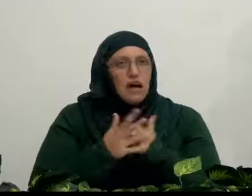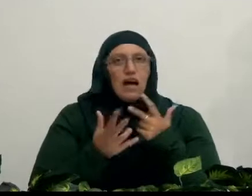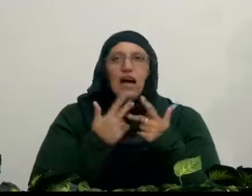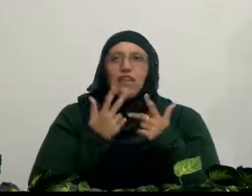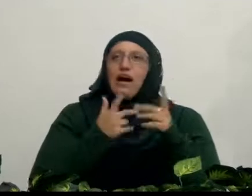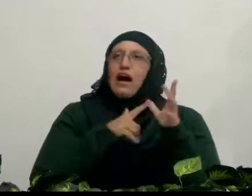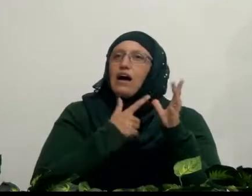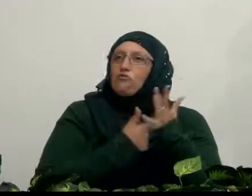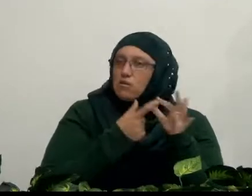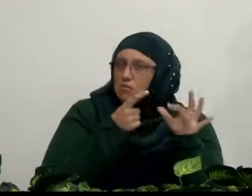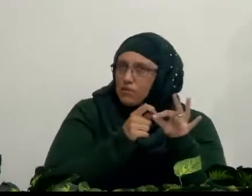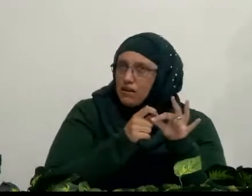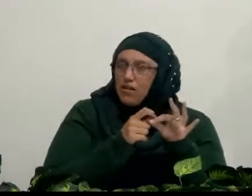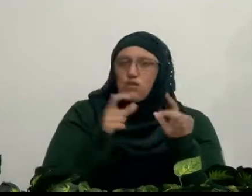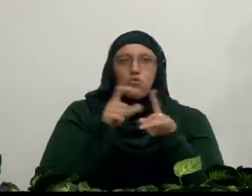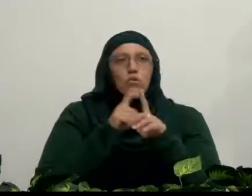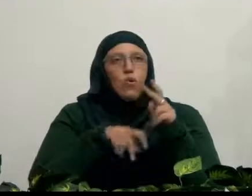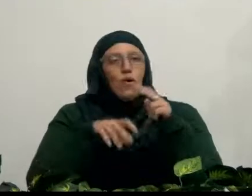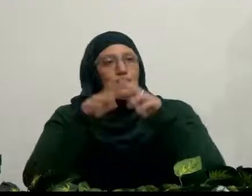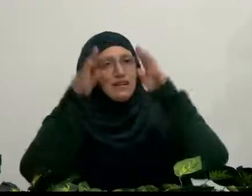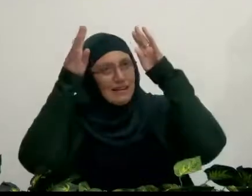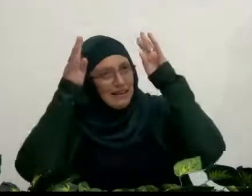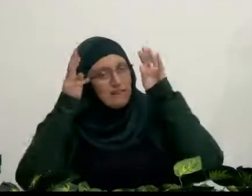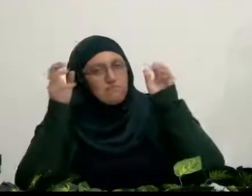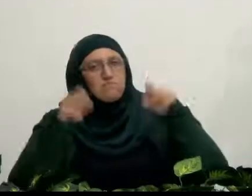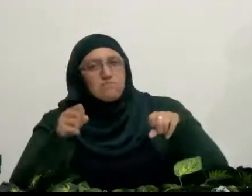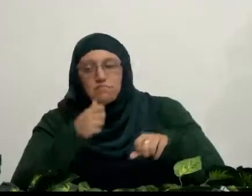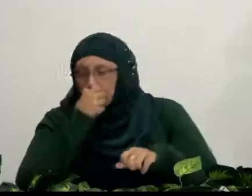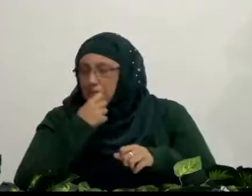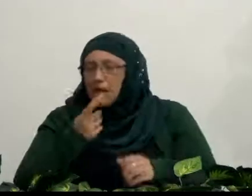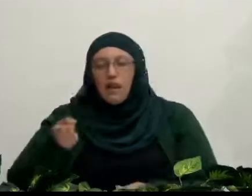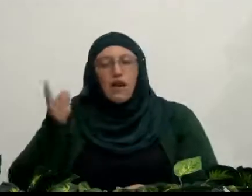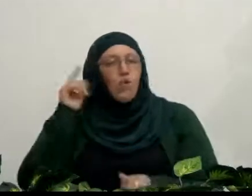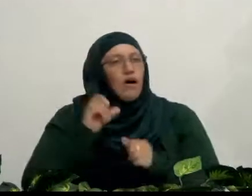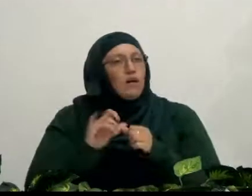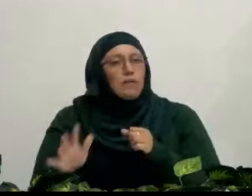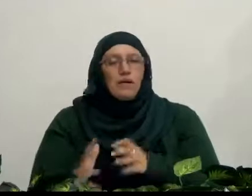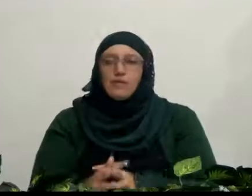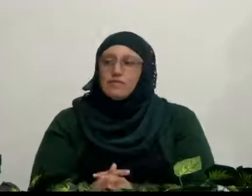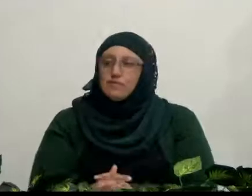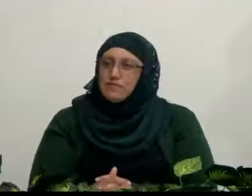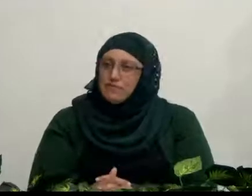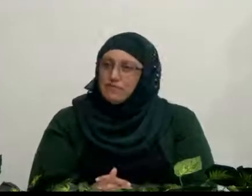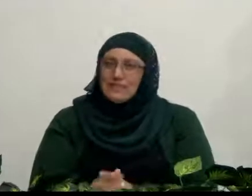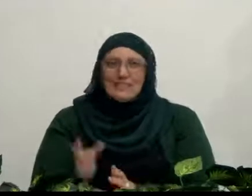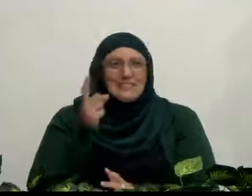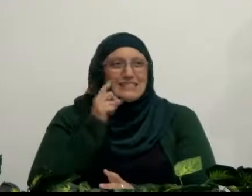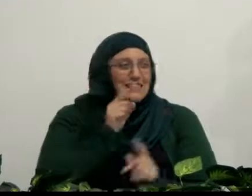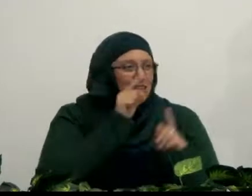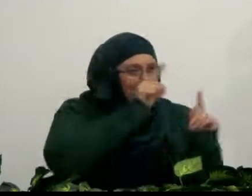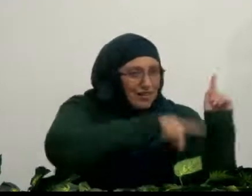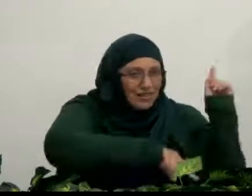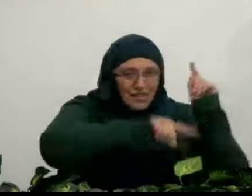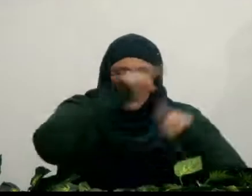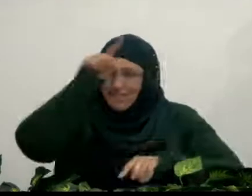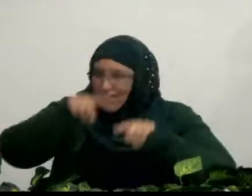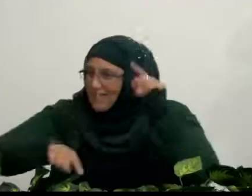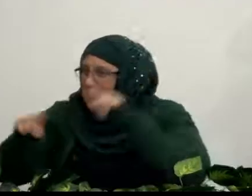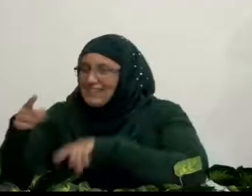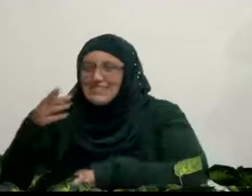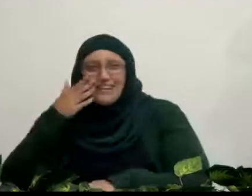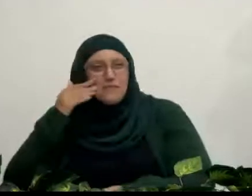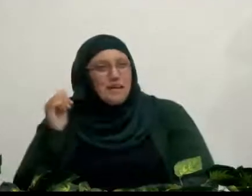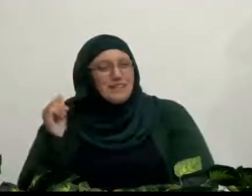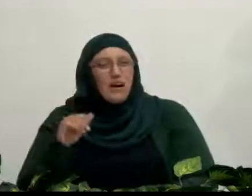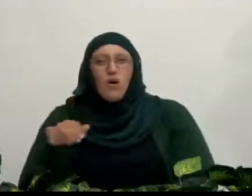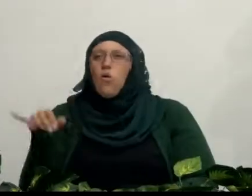the king, like the daughter of Ma'mun. Allahu Akbar. Think about it, read between the lines. Never from any of them the